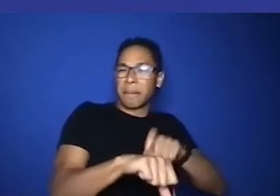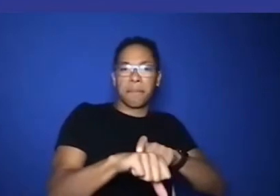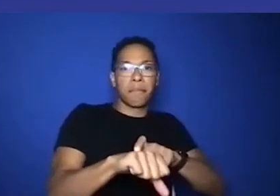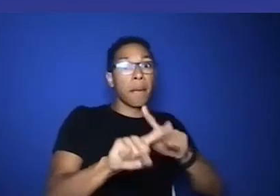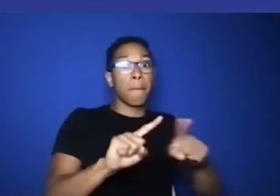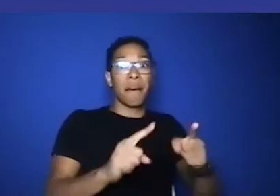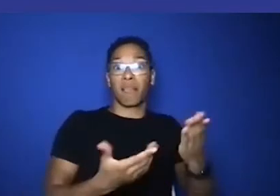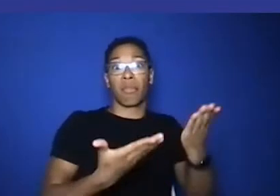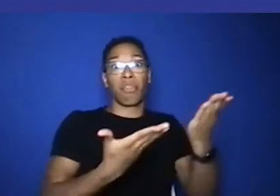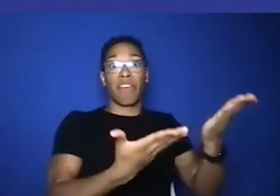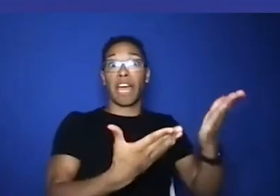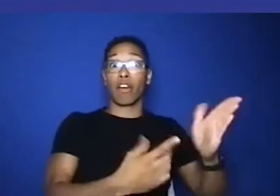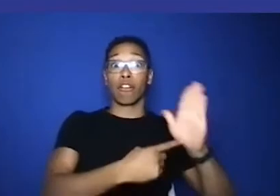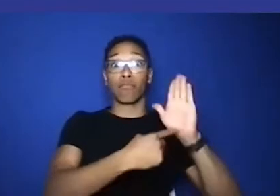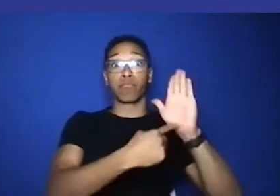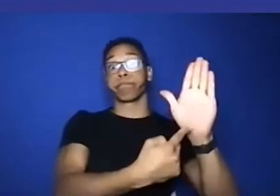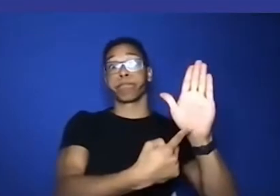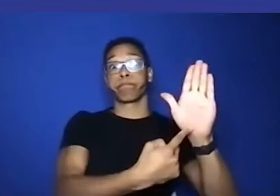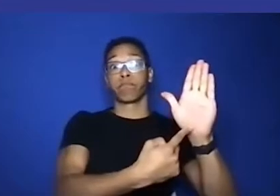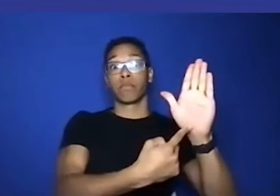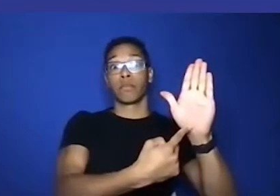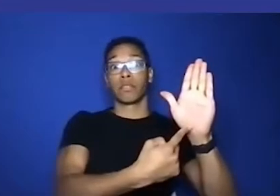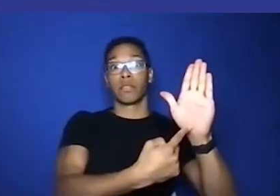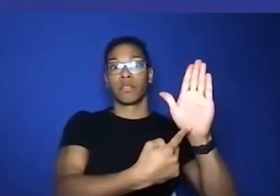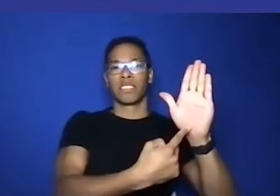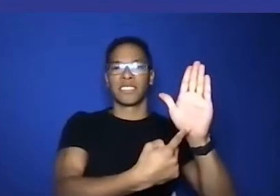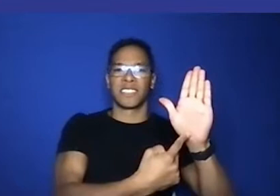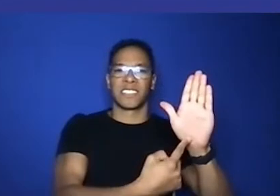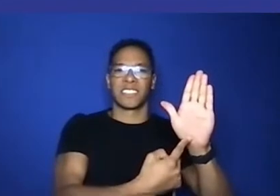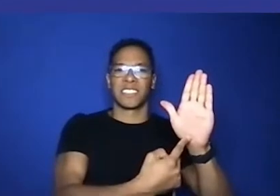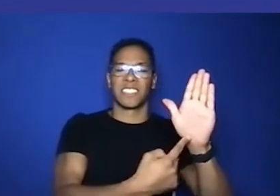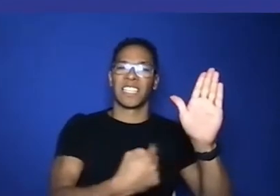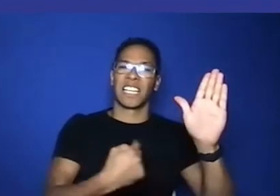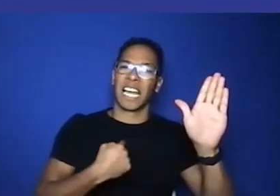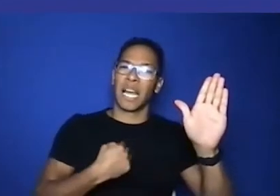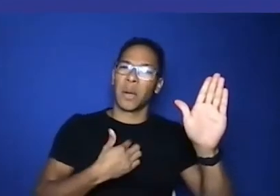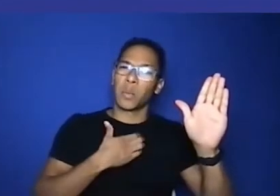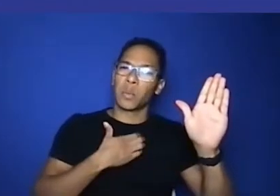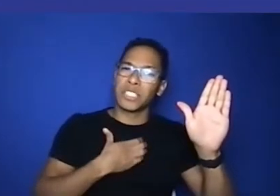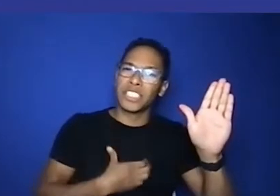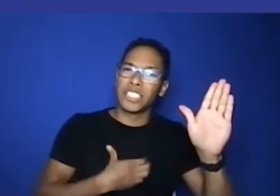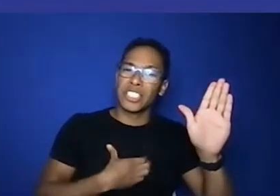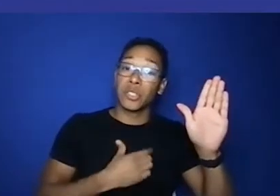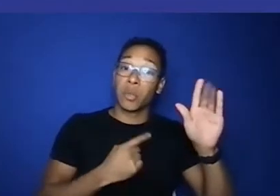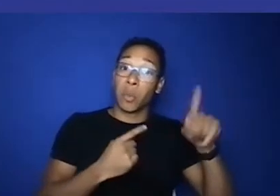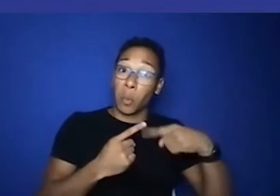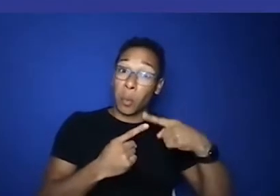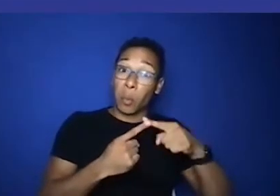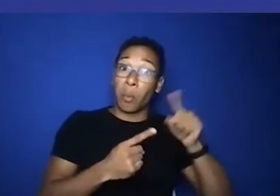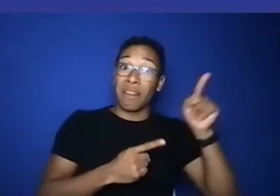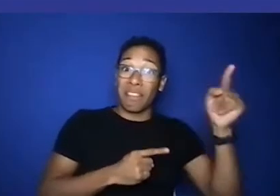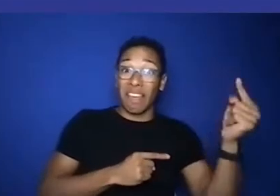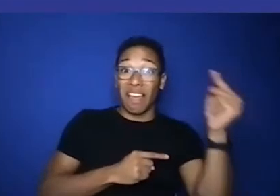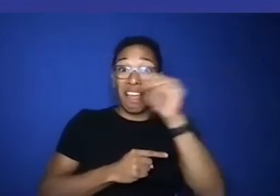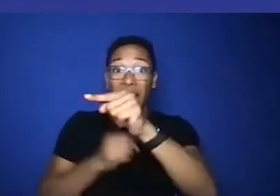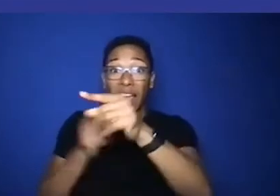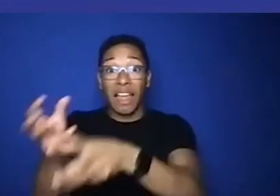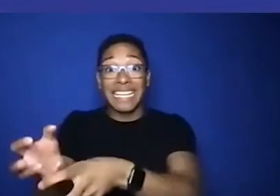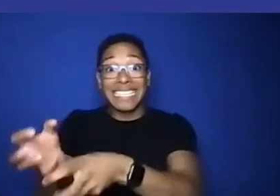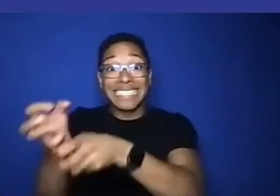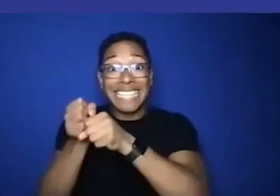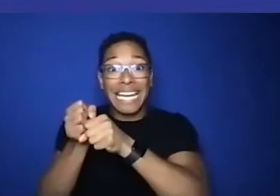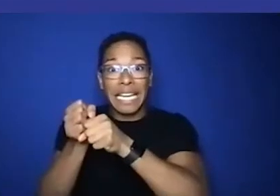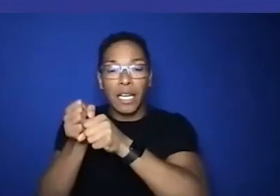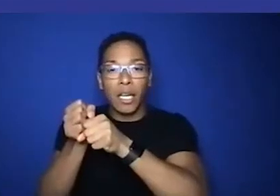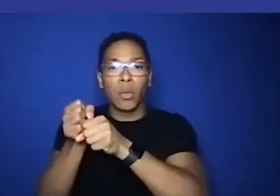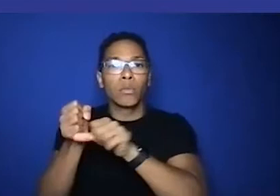And I wish that when they had been taken, there had been something written into the notes of the classification saying, like, these